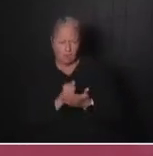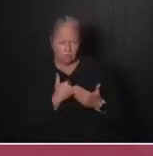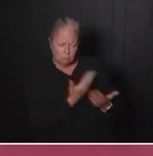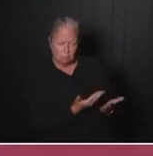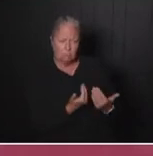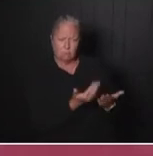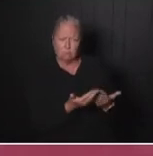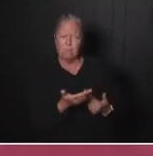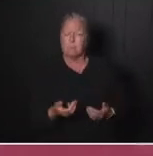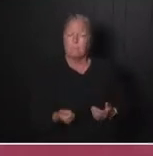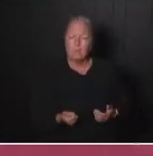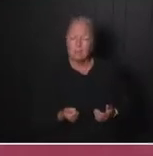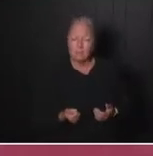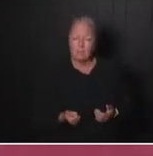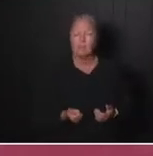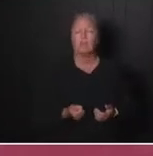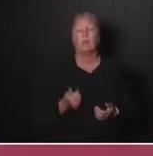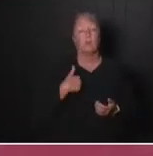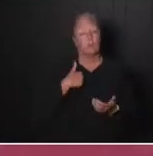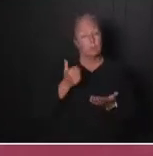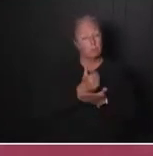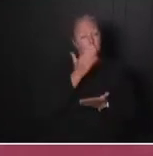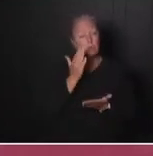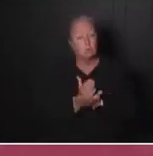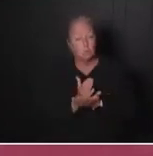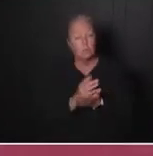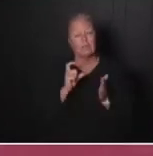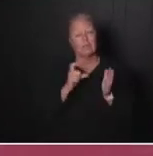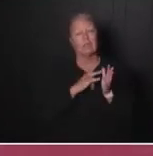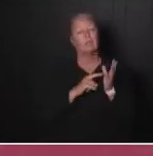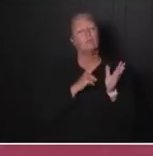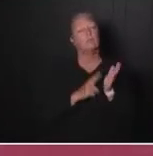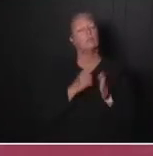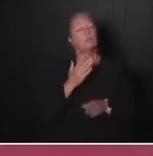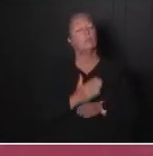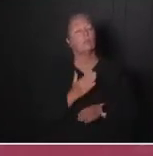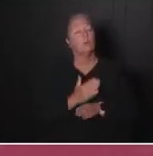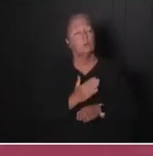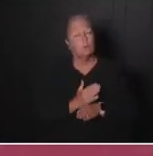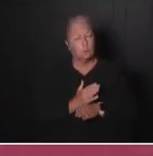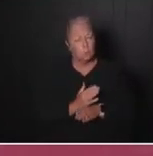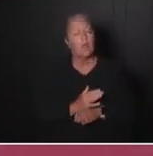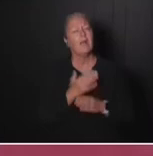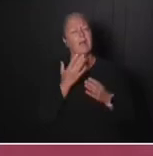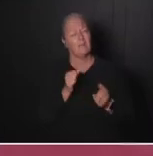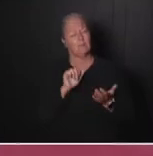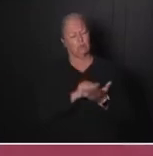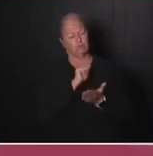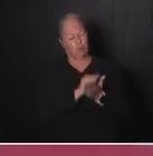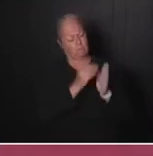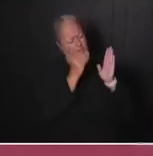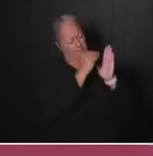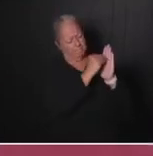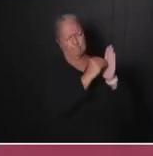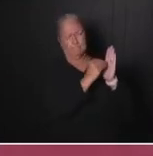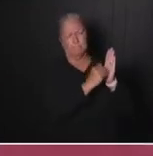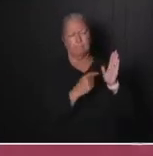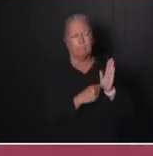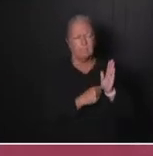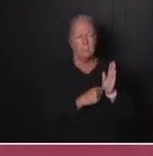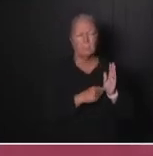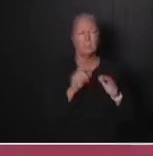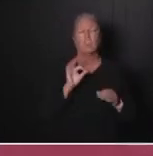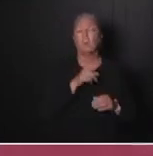industries. We'll make sure that casual work is properly defined in law. We'll crack down on